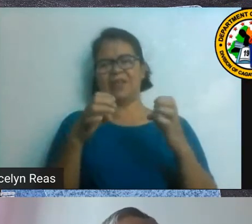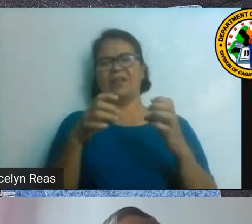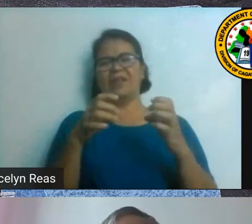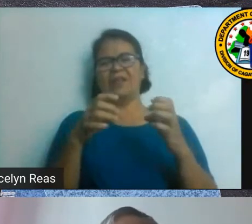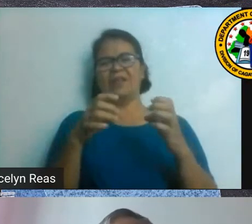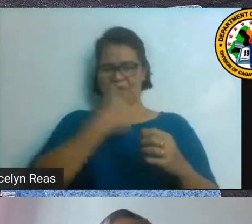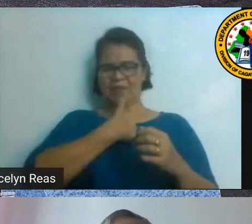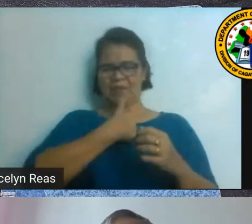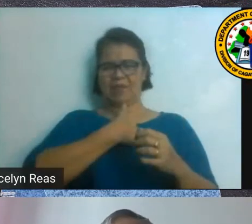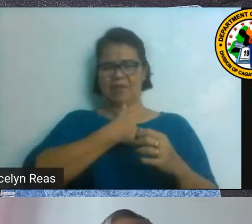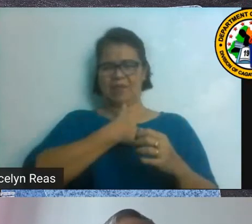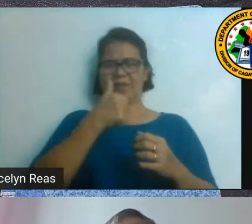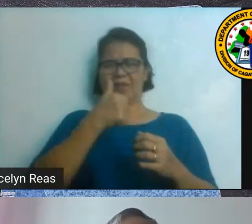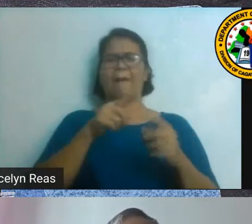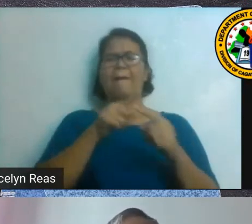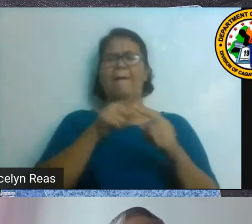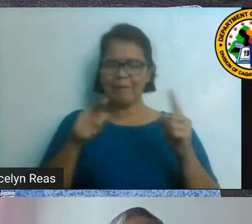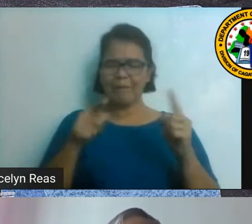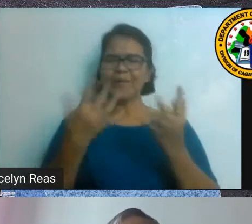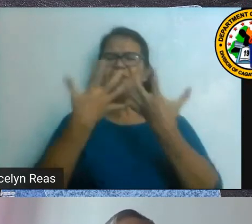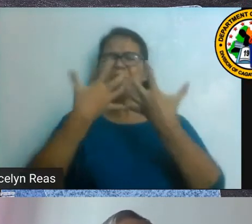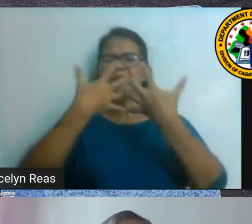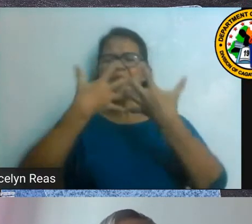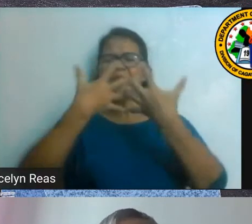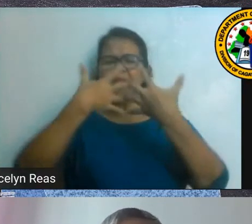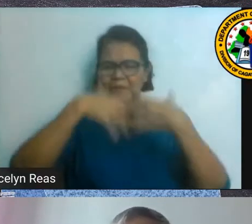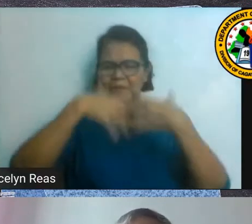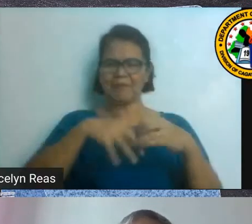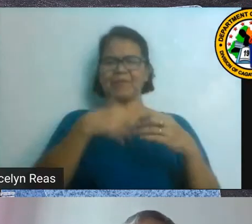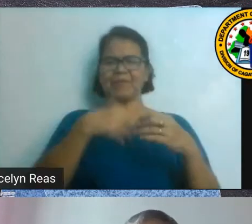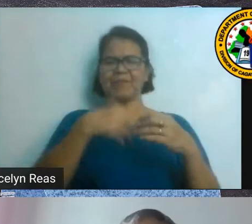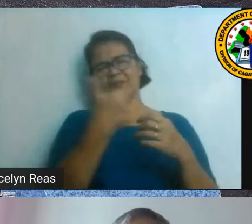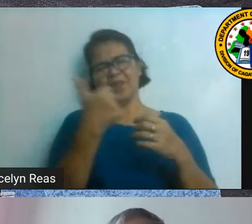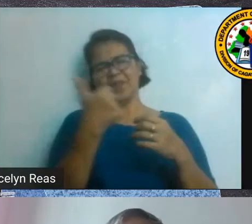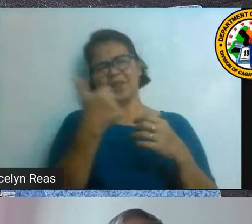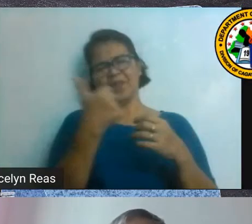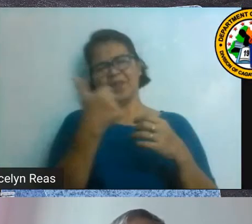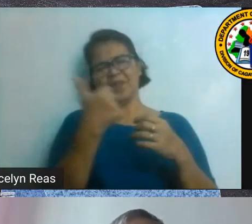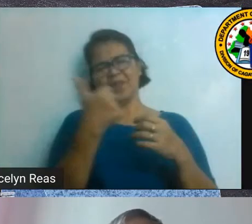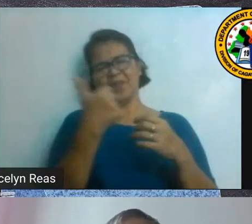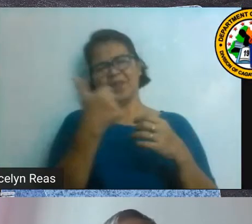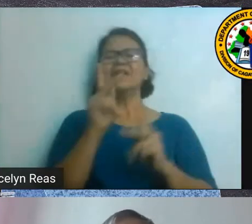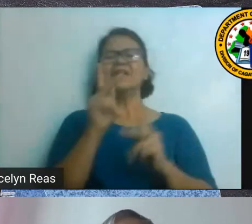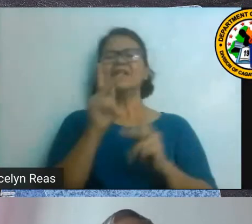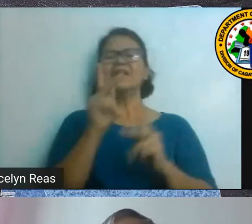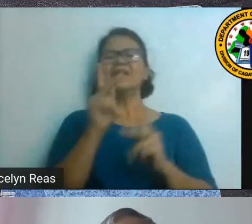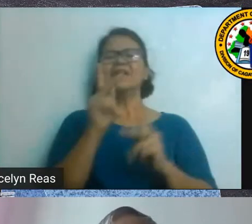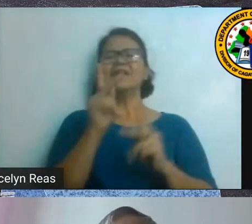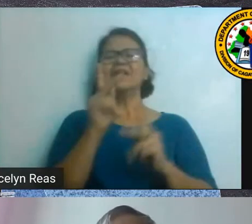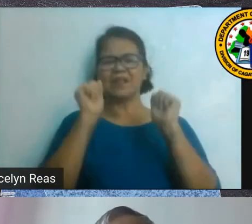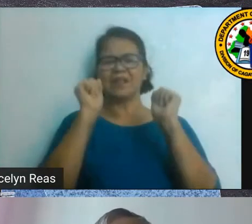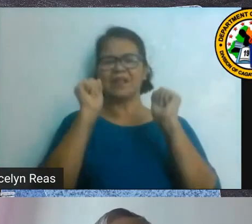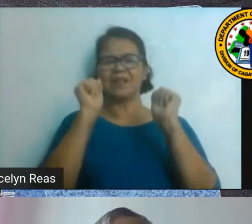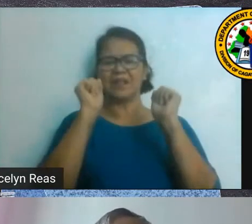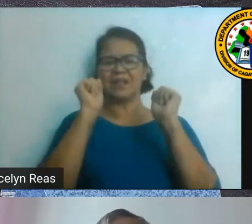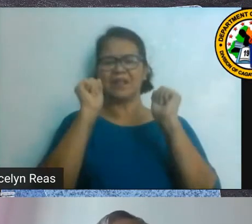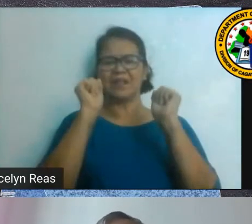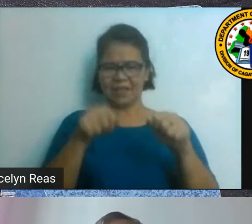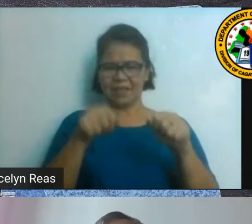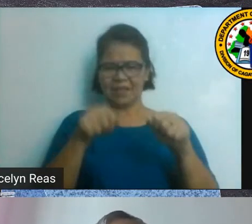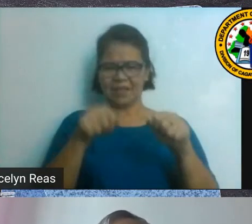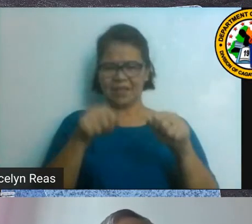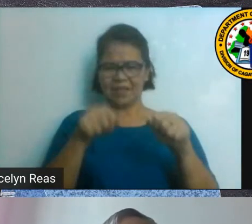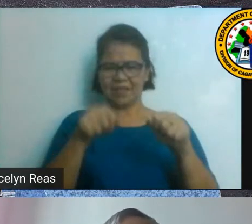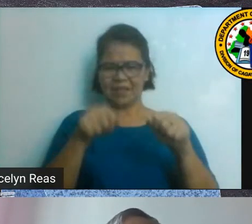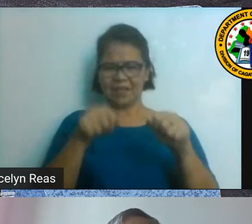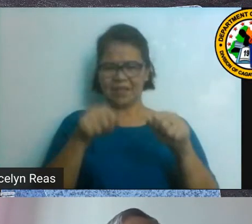mean lines of communication, so people can give us feedback. Ako ay nilagay ko dyan yung email address ko. Napadala ko na